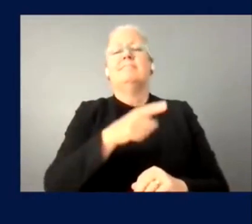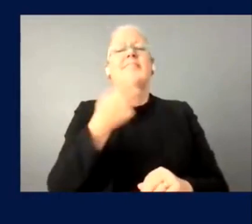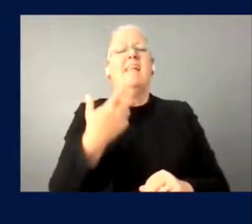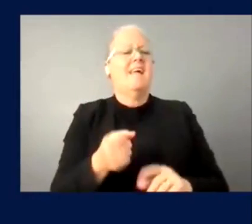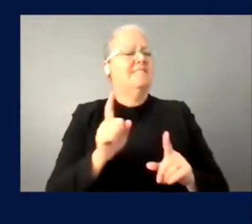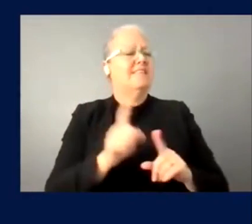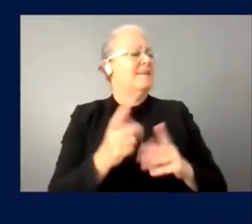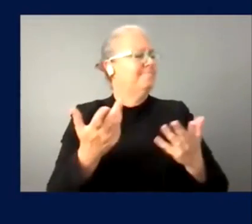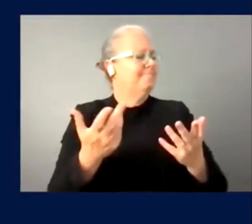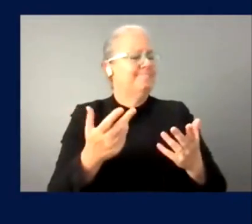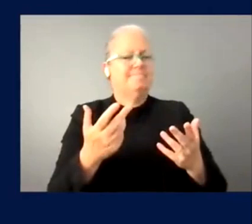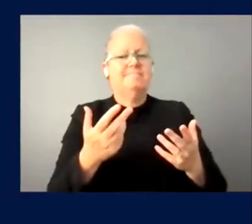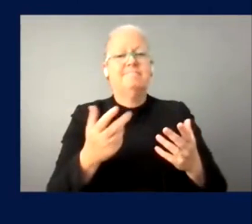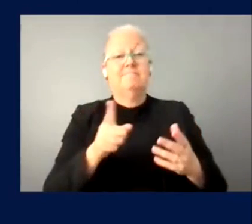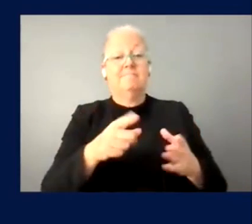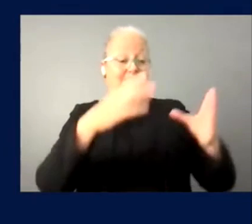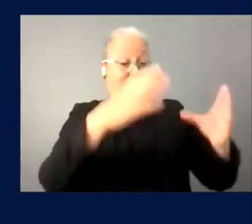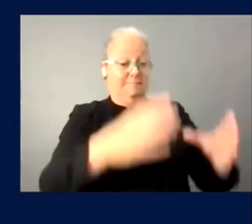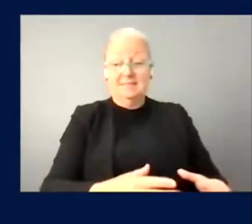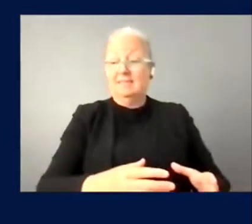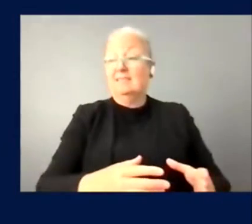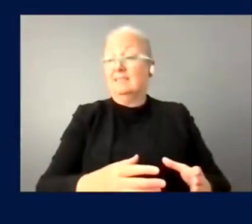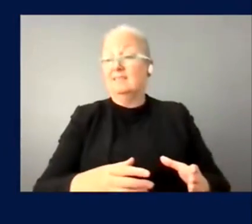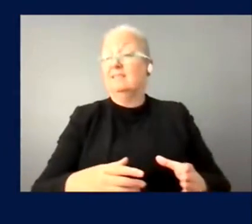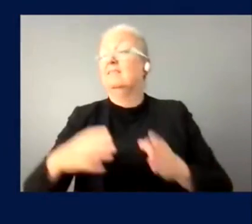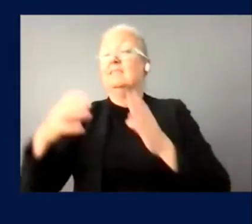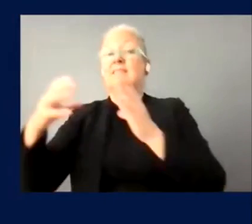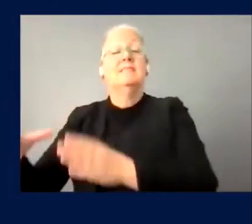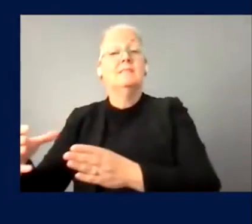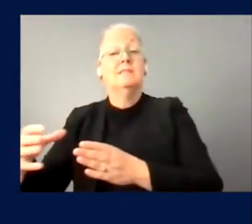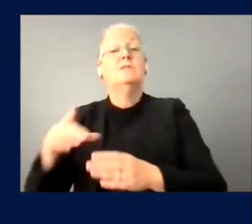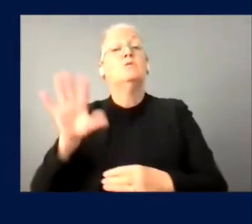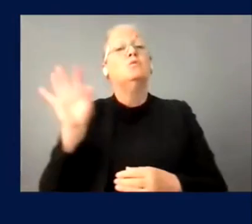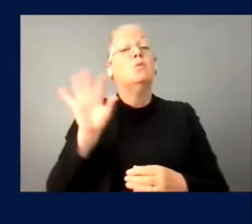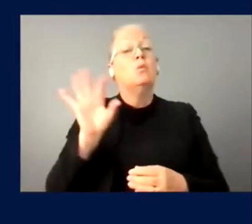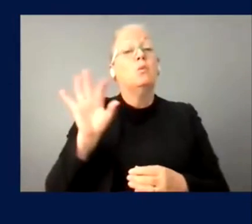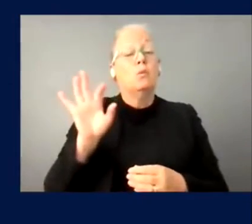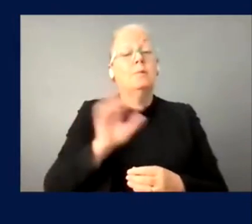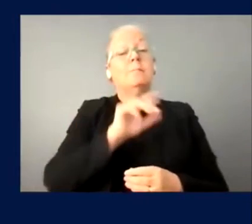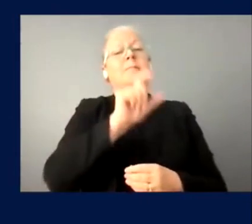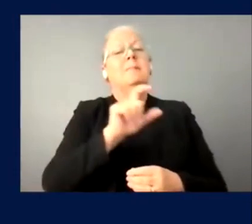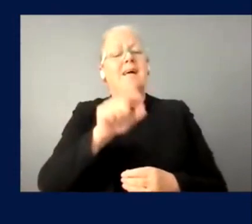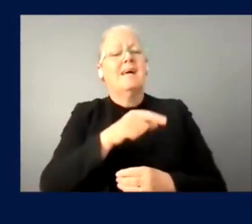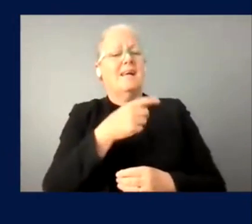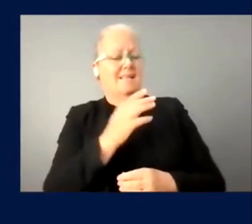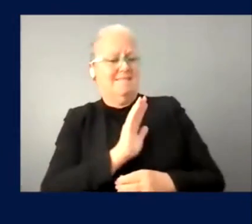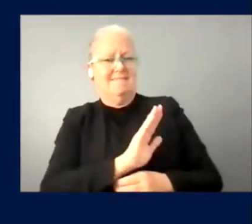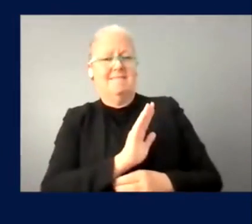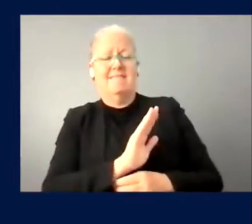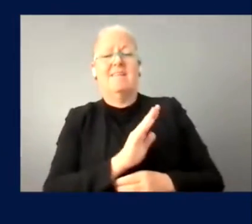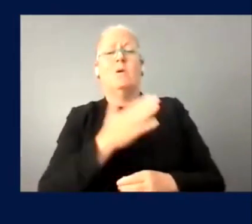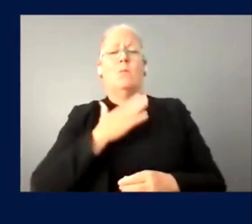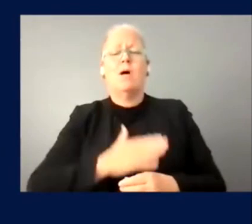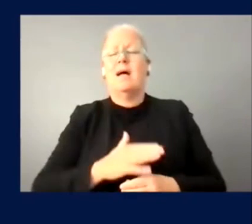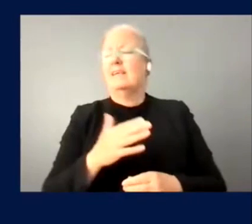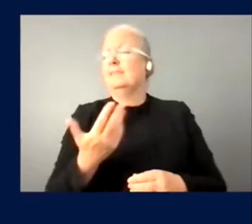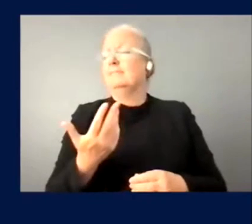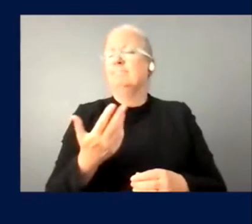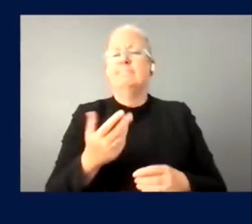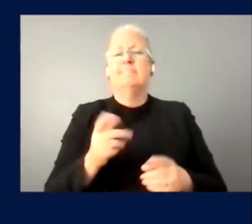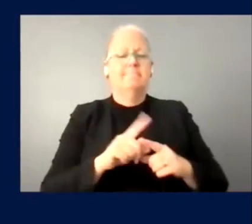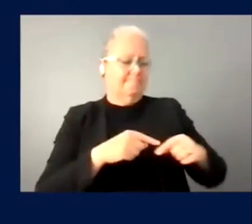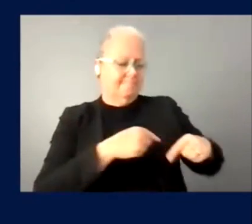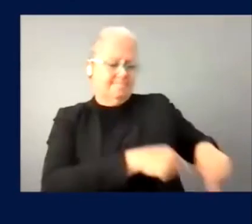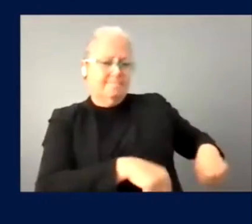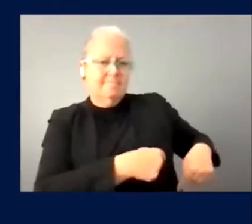bins across all of the rest of your toilets, the people that use wheelchair accessible toilets to dispose of adult pads or